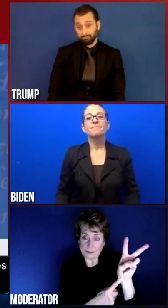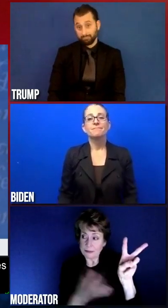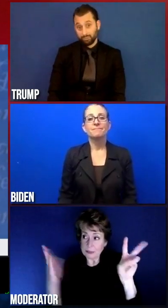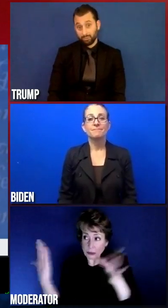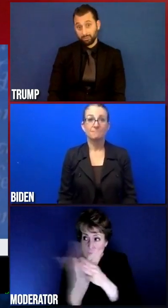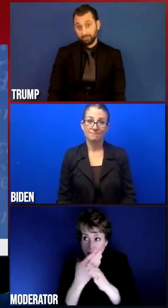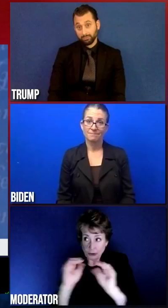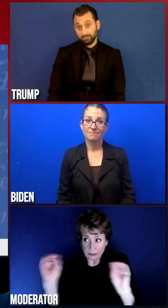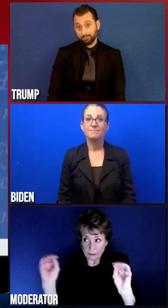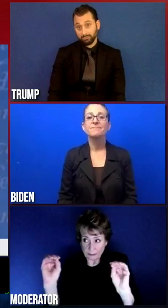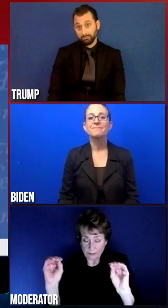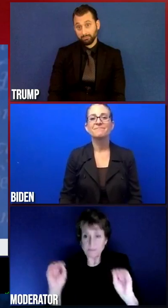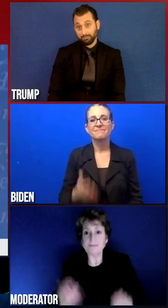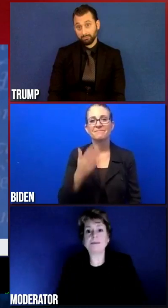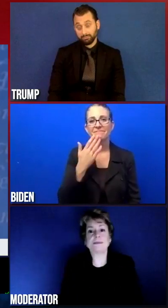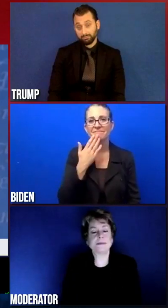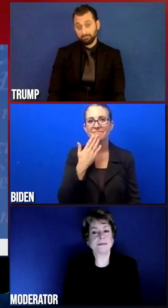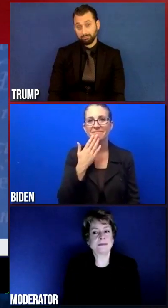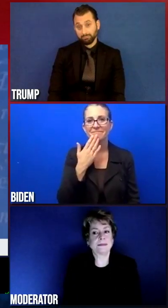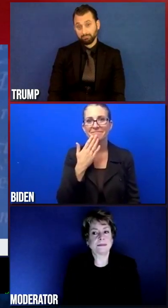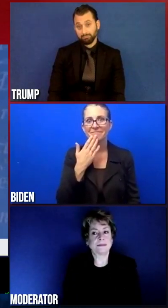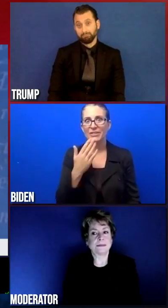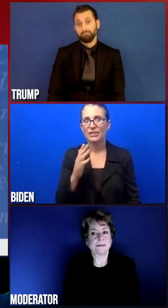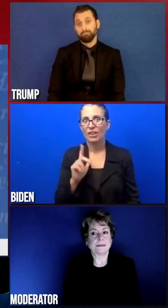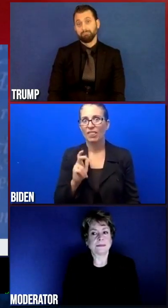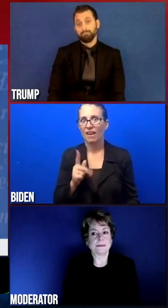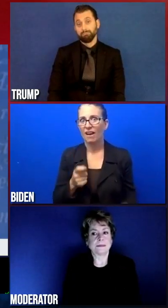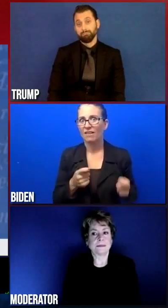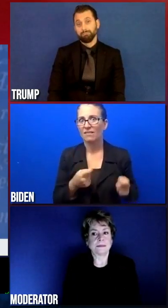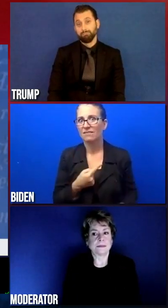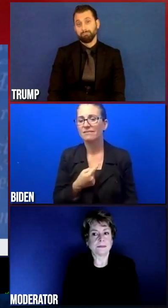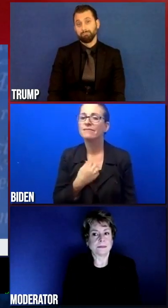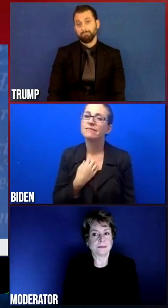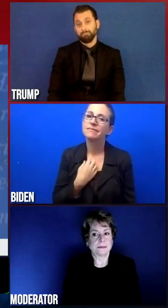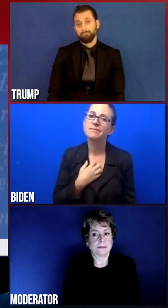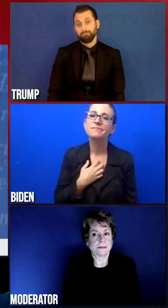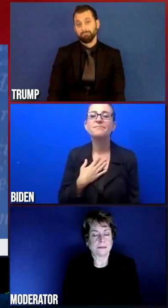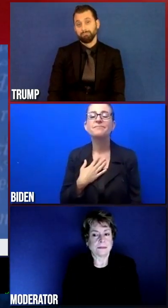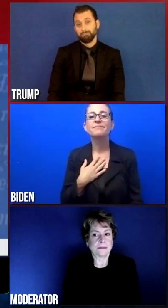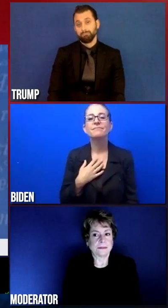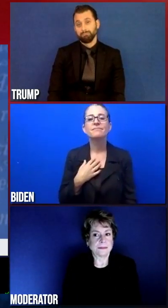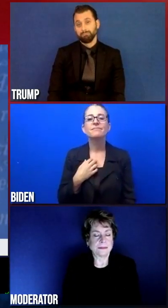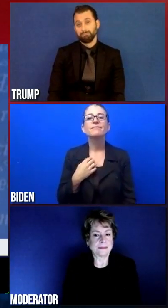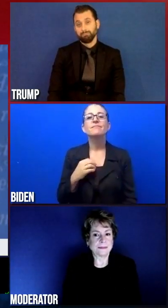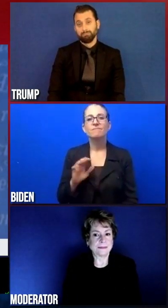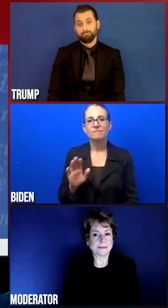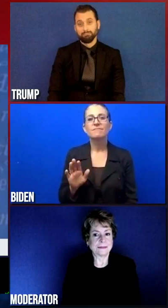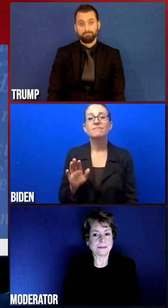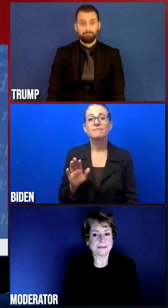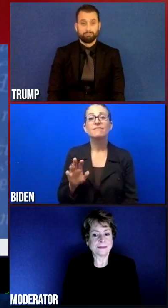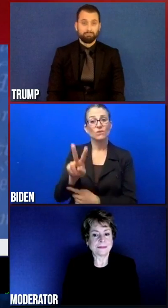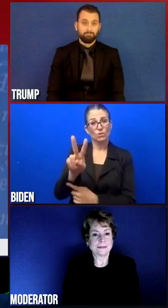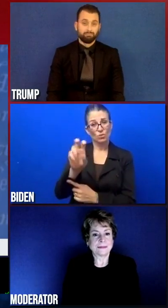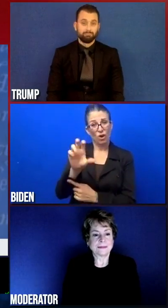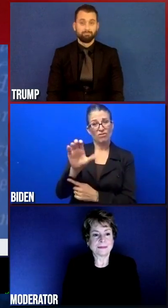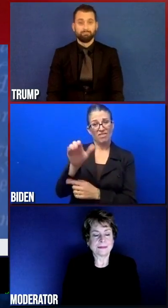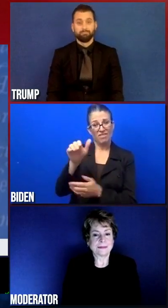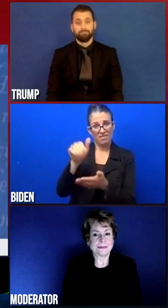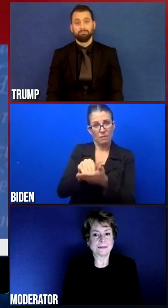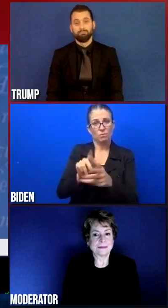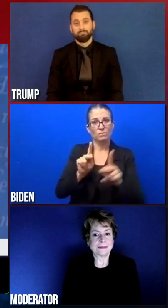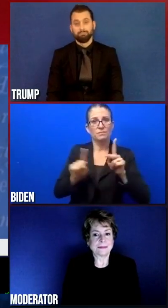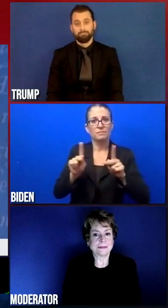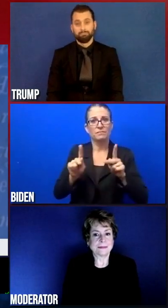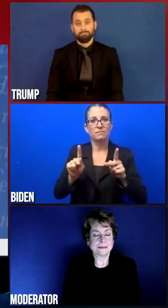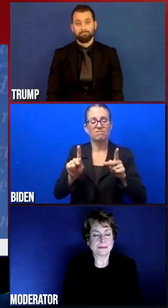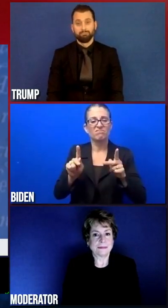200,000 dead. As you said, over 7 million infected in the United States. We, in fact, have 4% of the